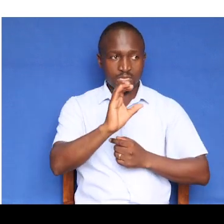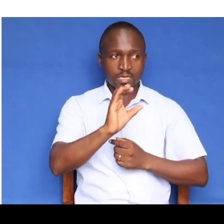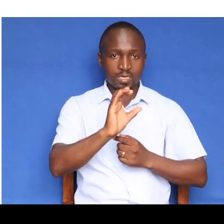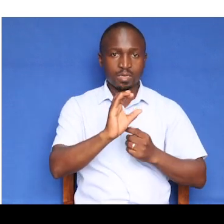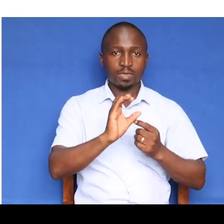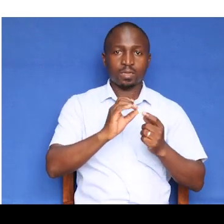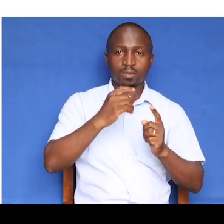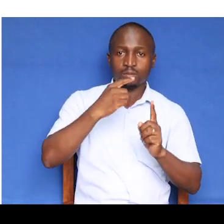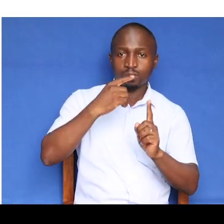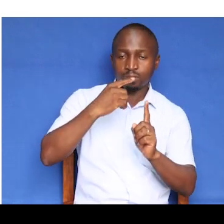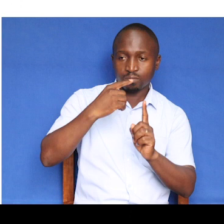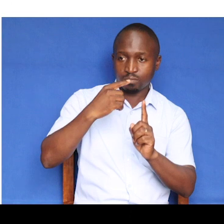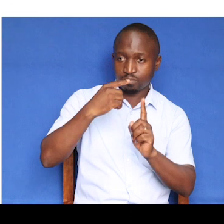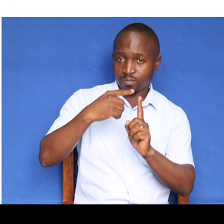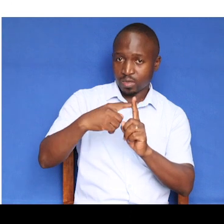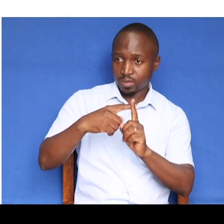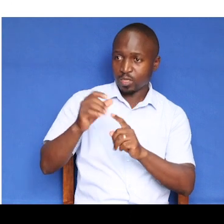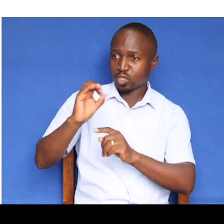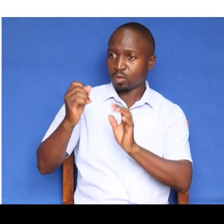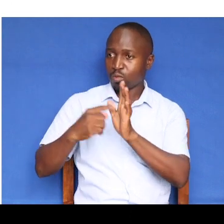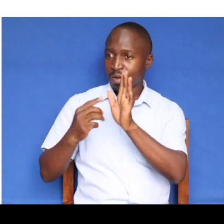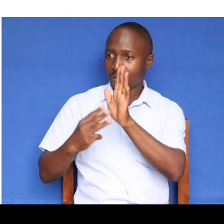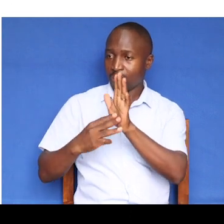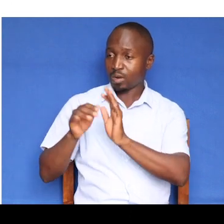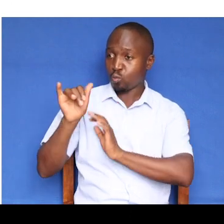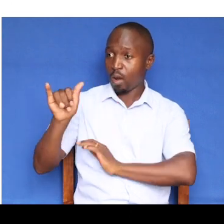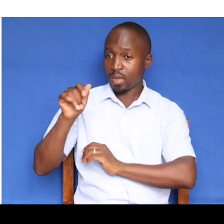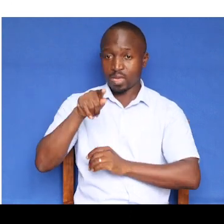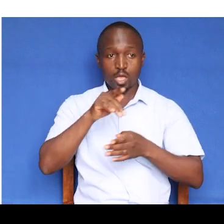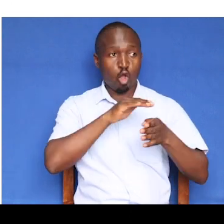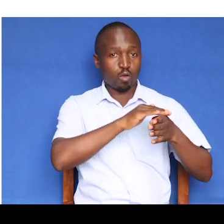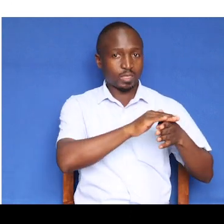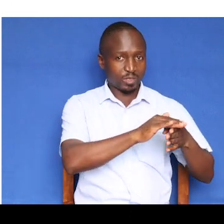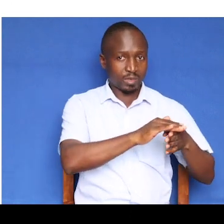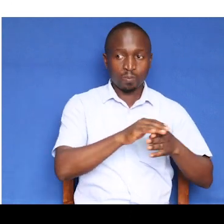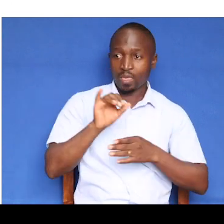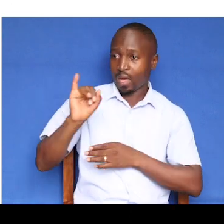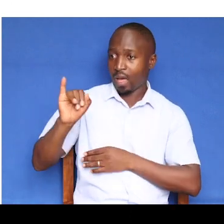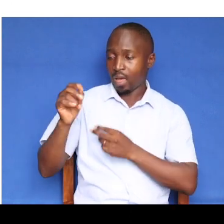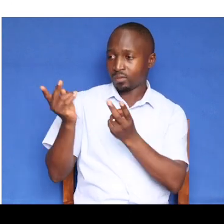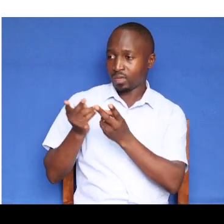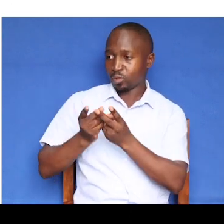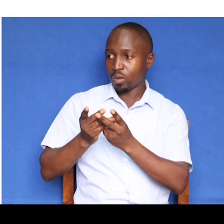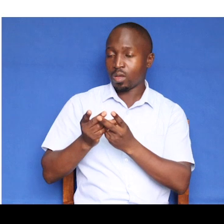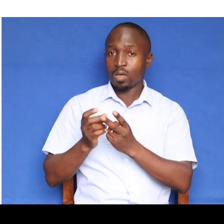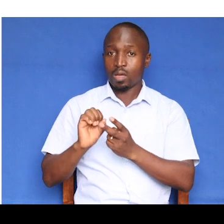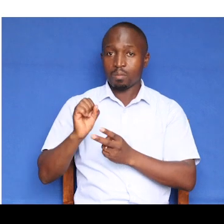C 0.8y, this is consumption. I equal to 300